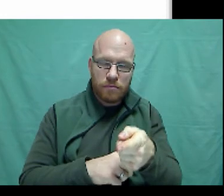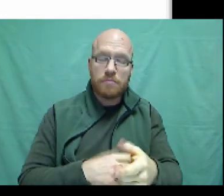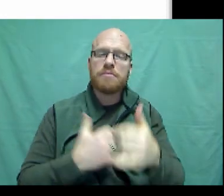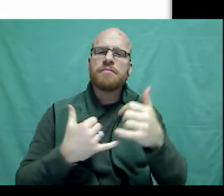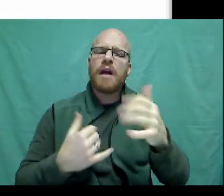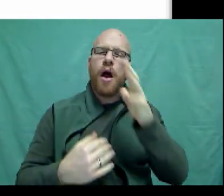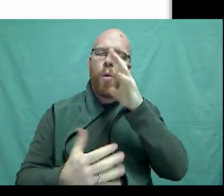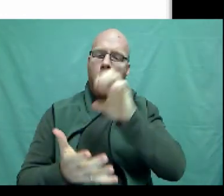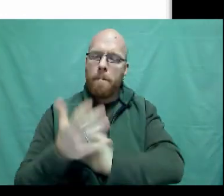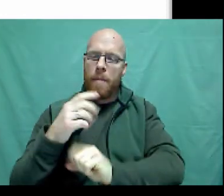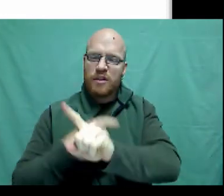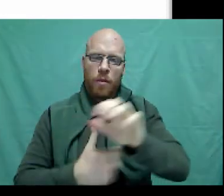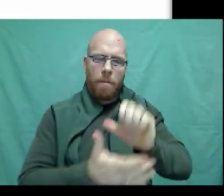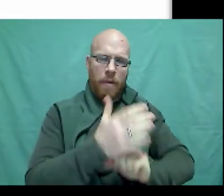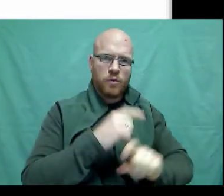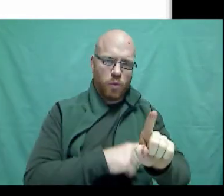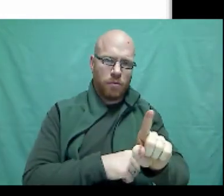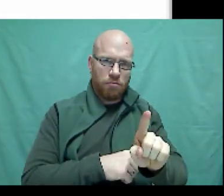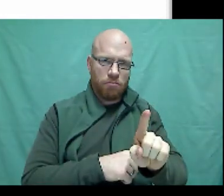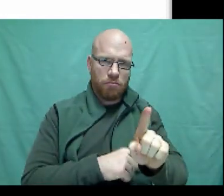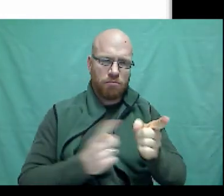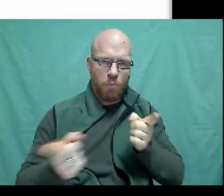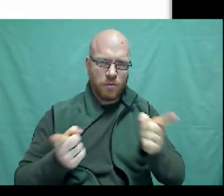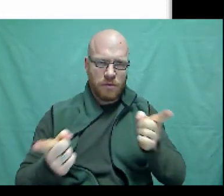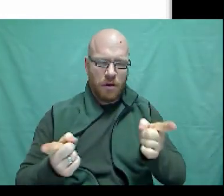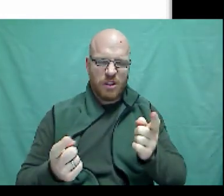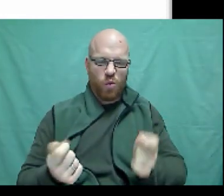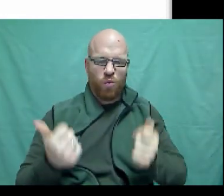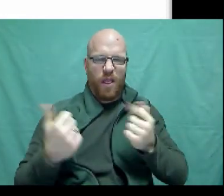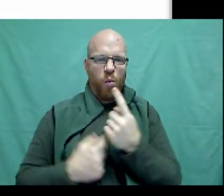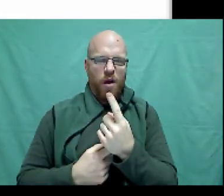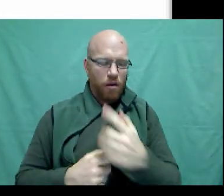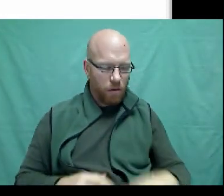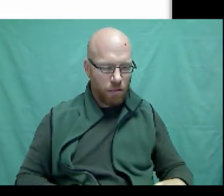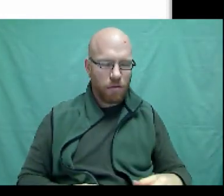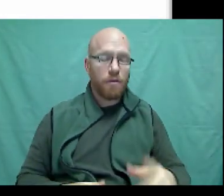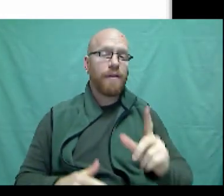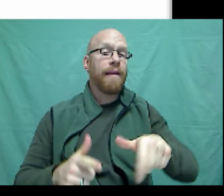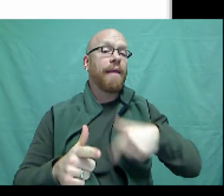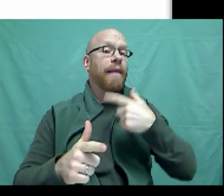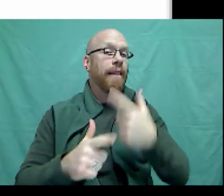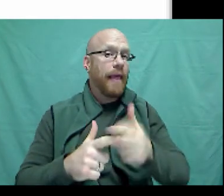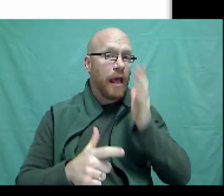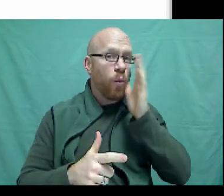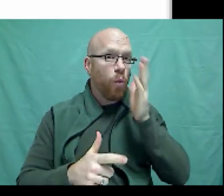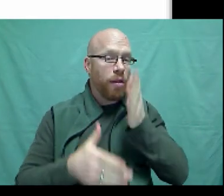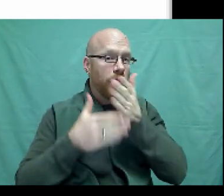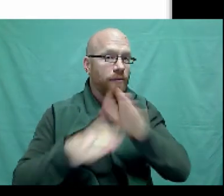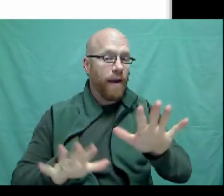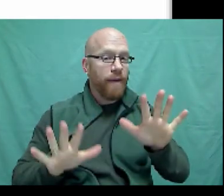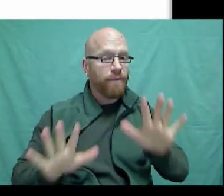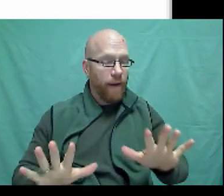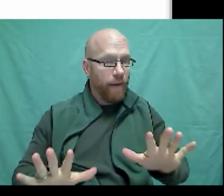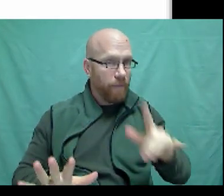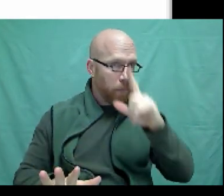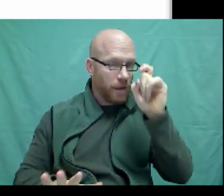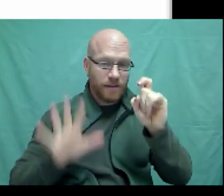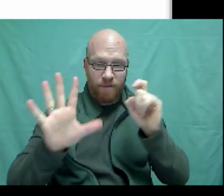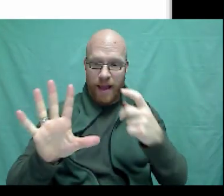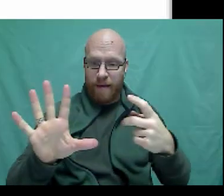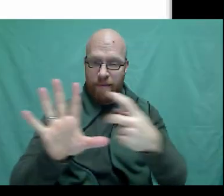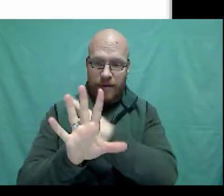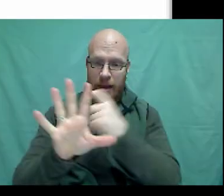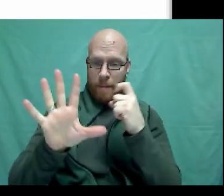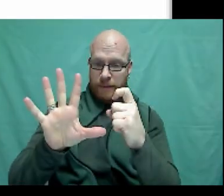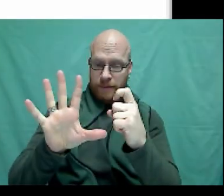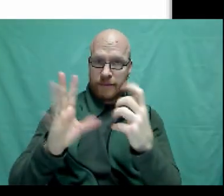so we're kind of stuck with it, quote unquote. We're going to subtract 1 from both sides, and then we're going to divide by